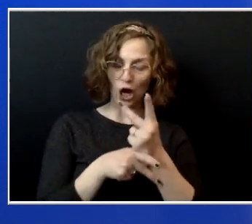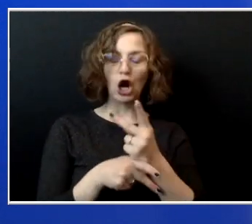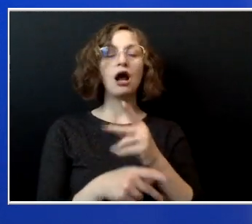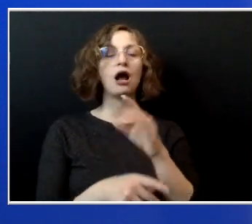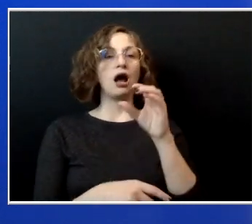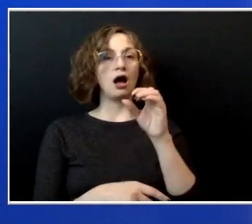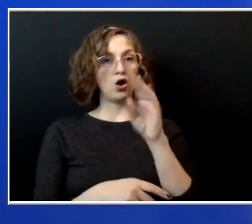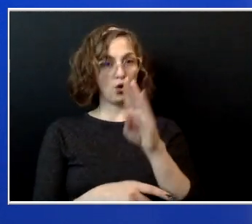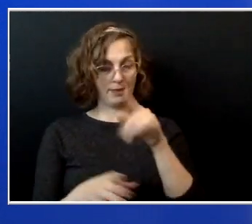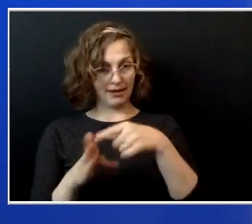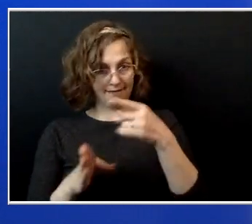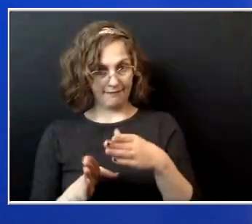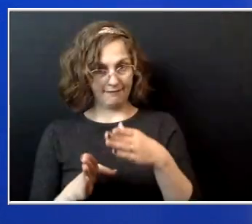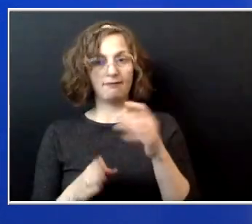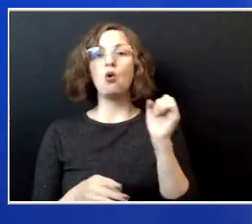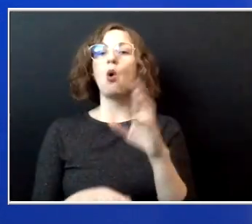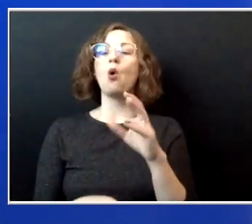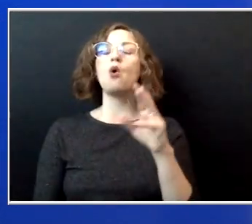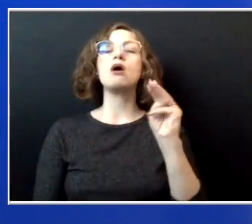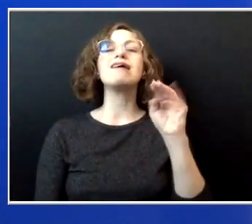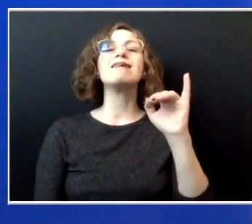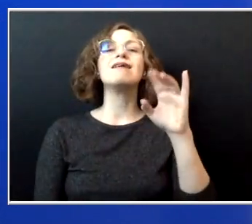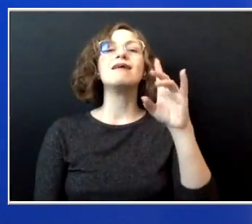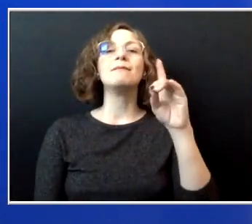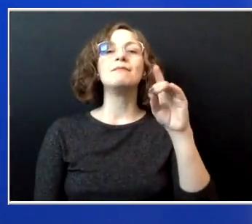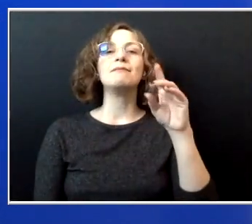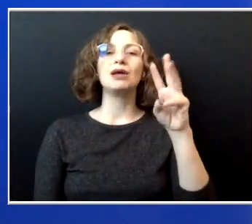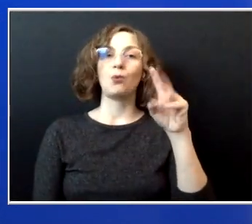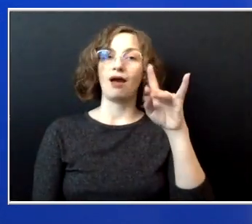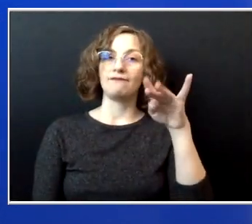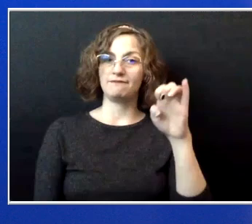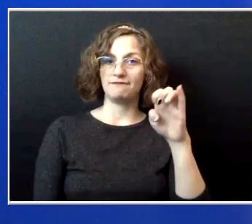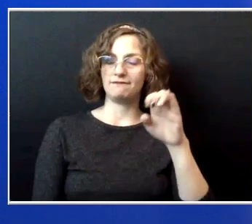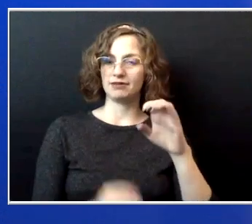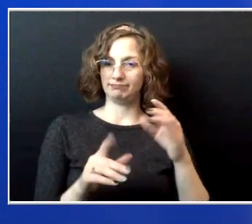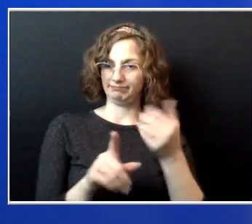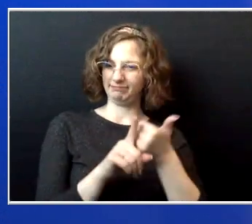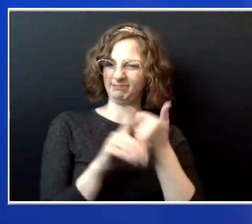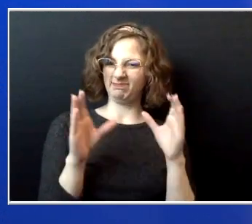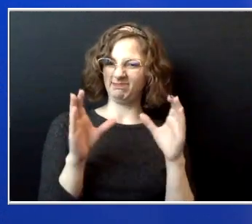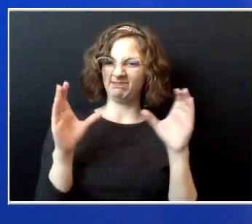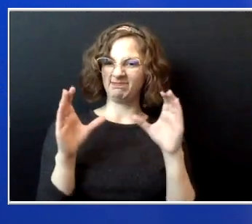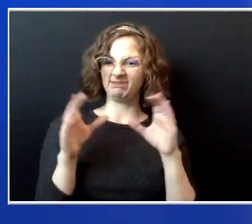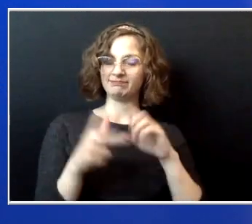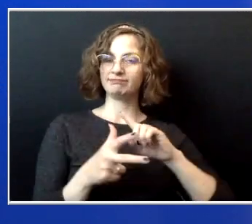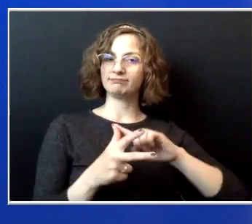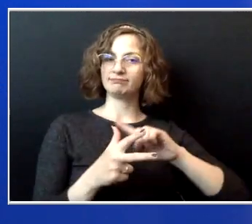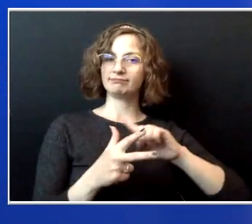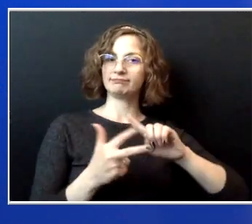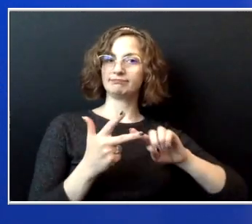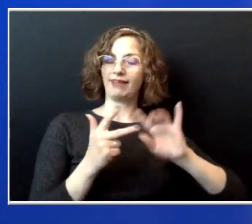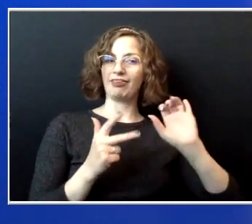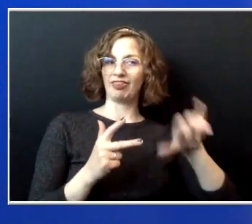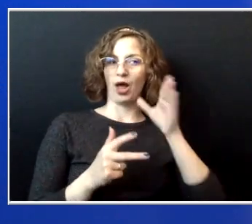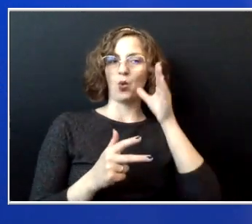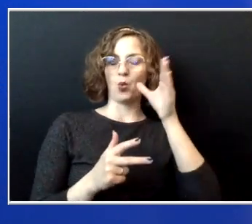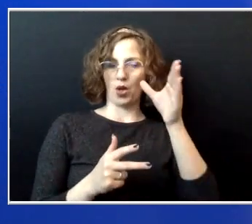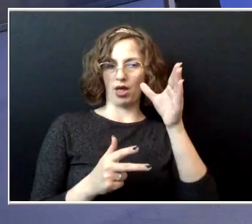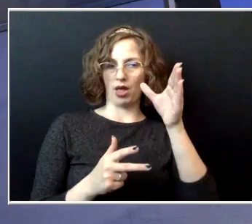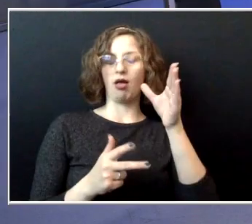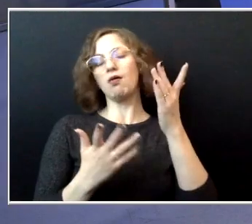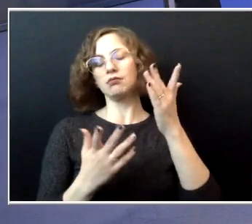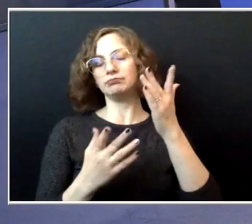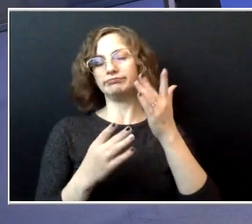those providers within that region would qualify or take into account if that area is defined as a maternity desert. And sometimes,